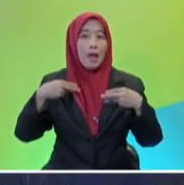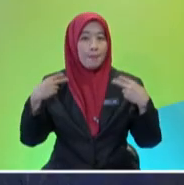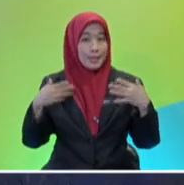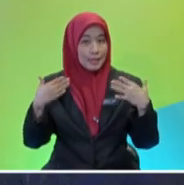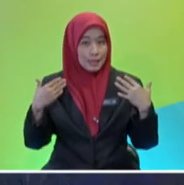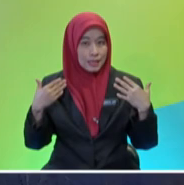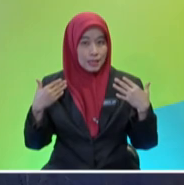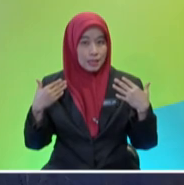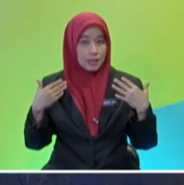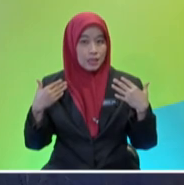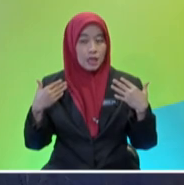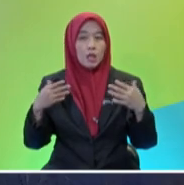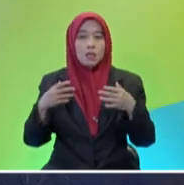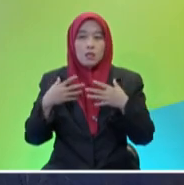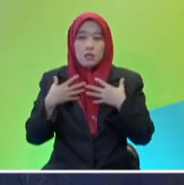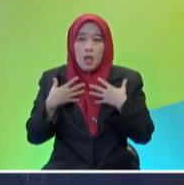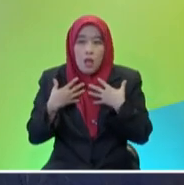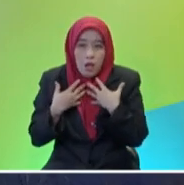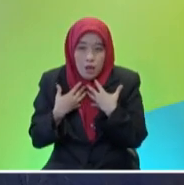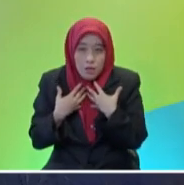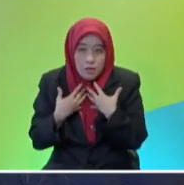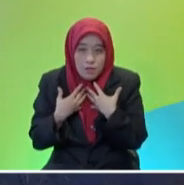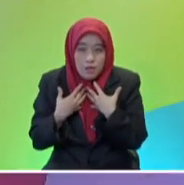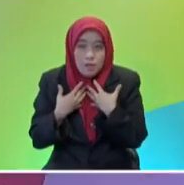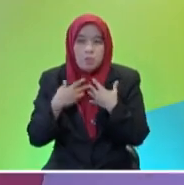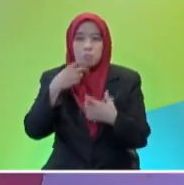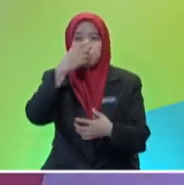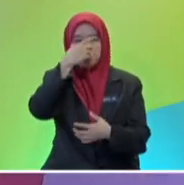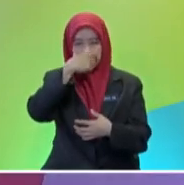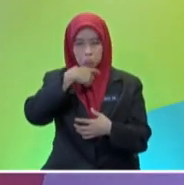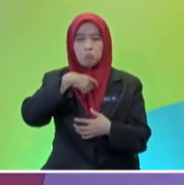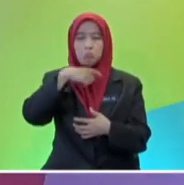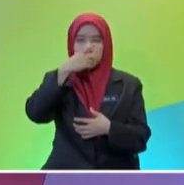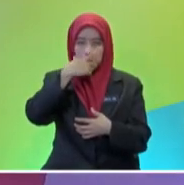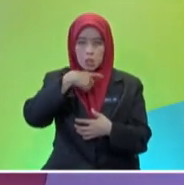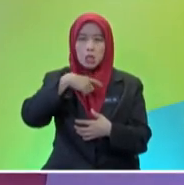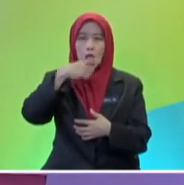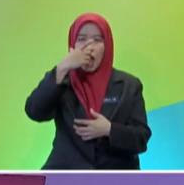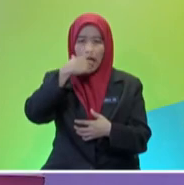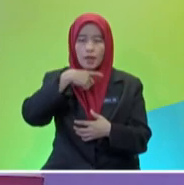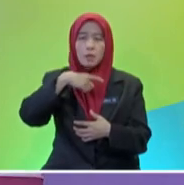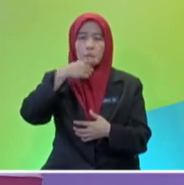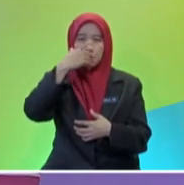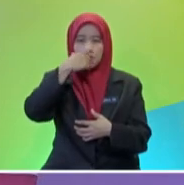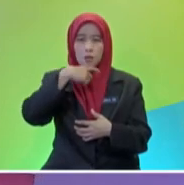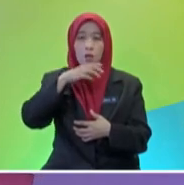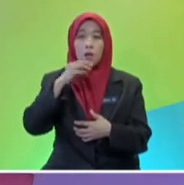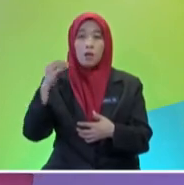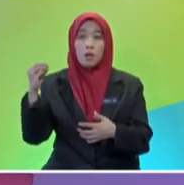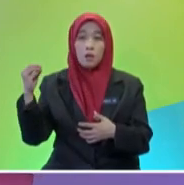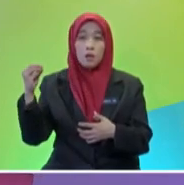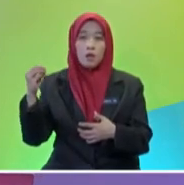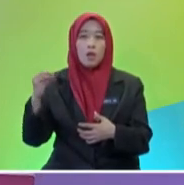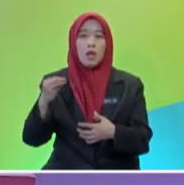Happy. Then? Scared. Scared. Sad. Sad. Sad. Okay. Sad. And?